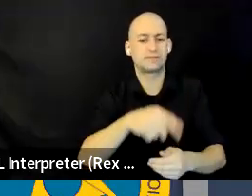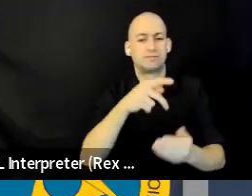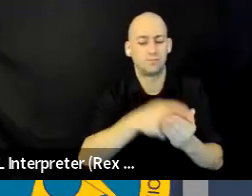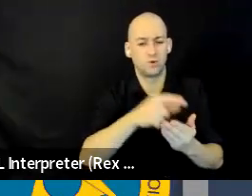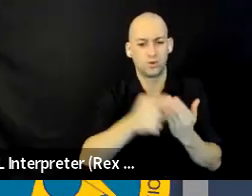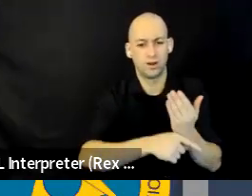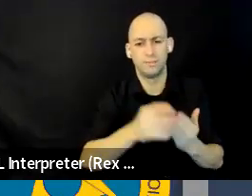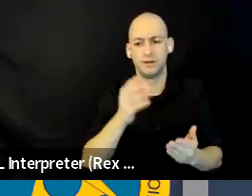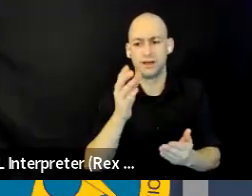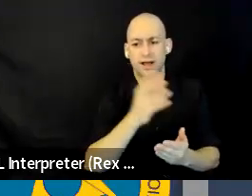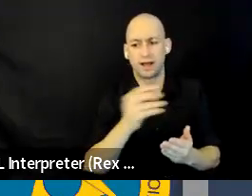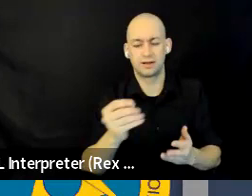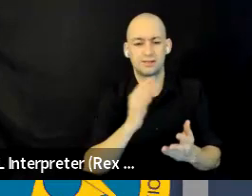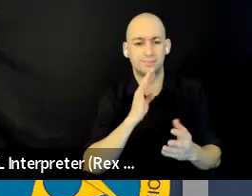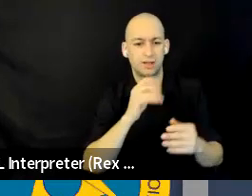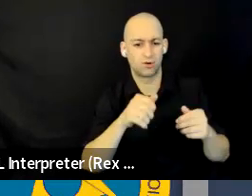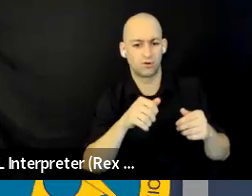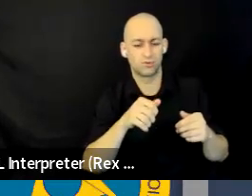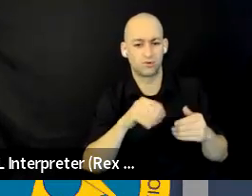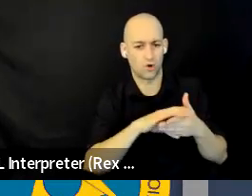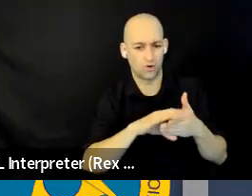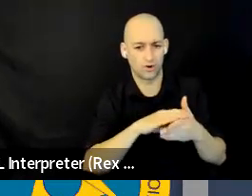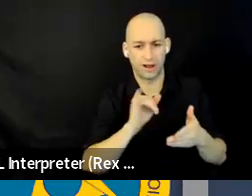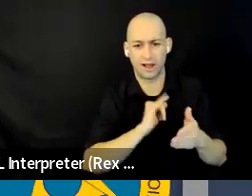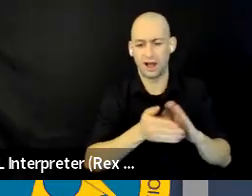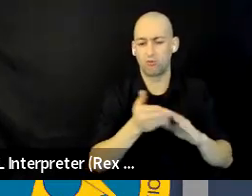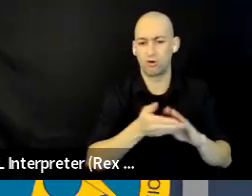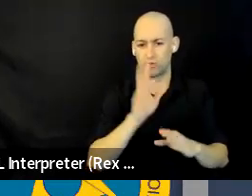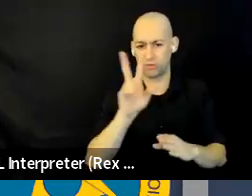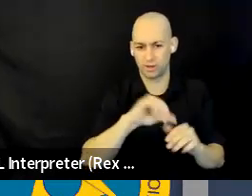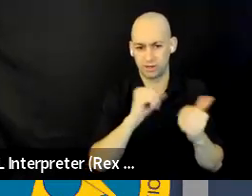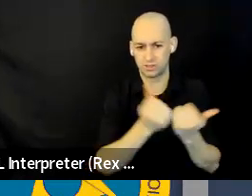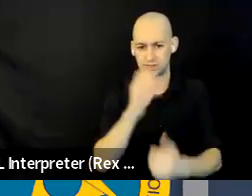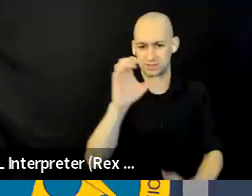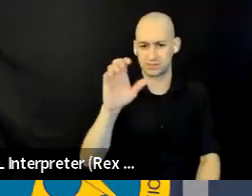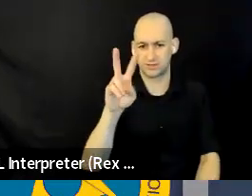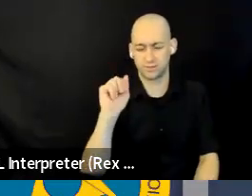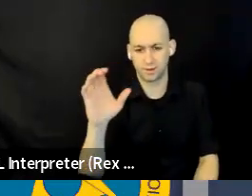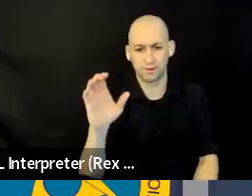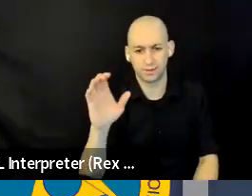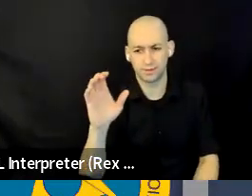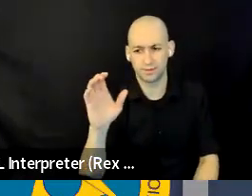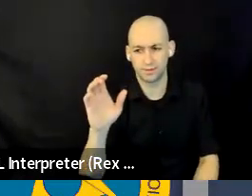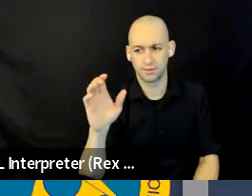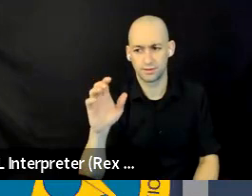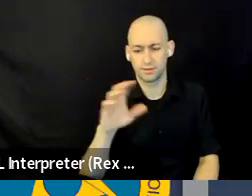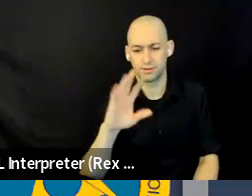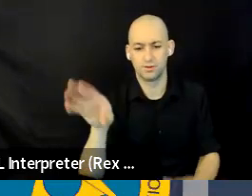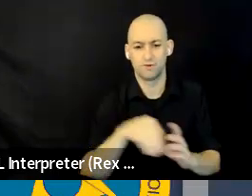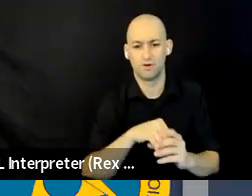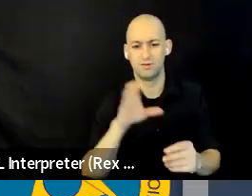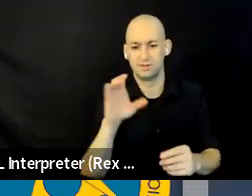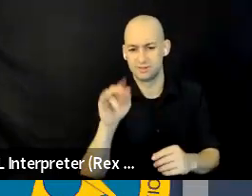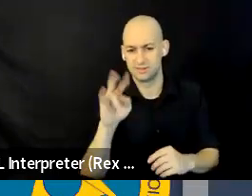card, we put, I actually run 3 agencies. One is CVAG, so we involved our civil